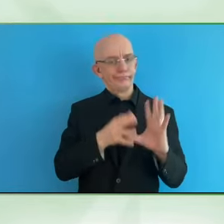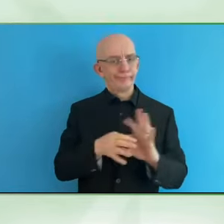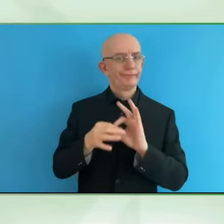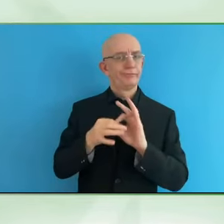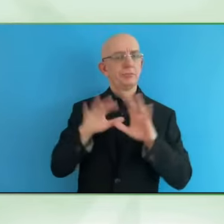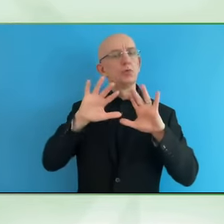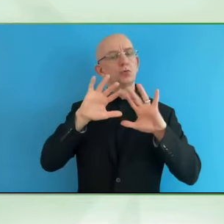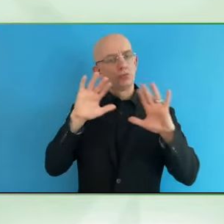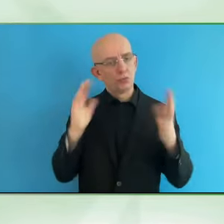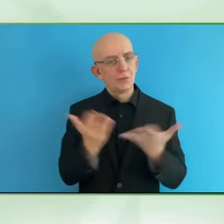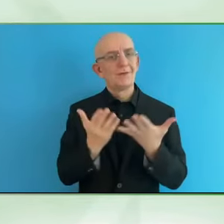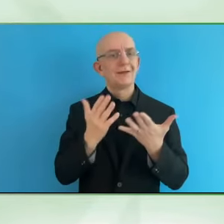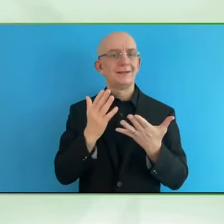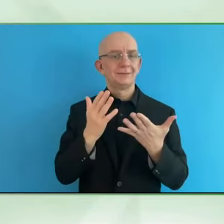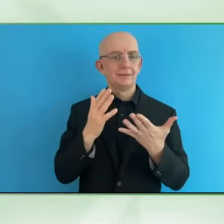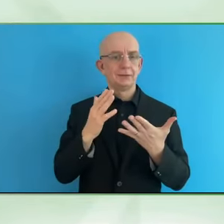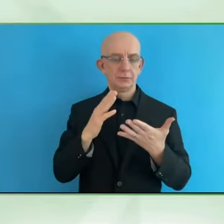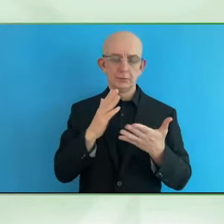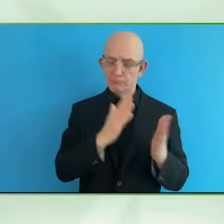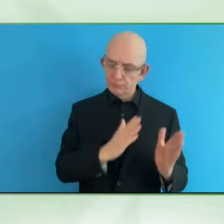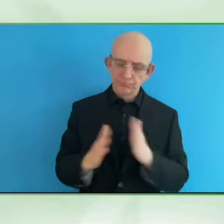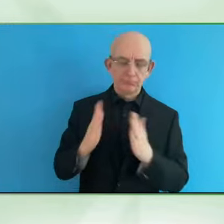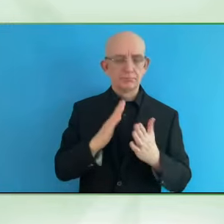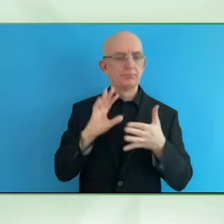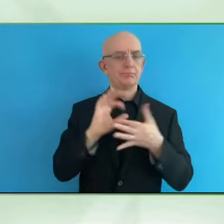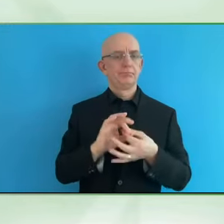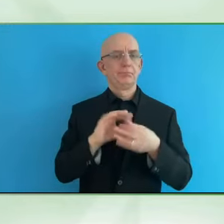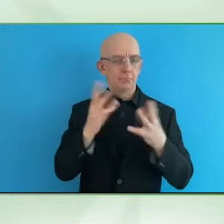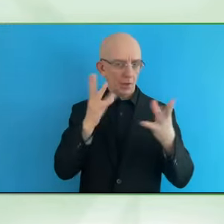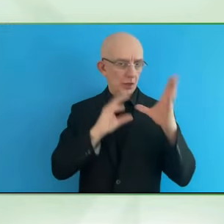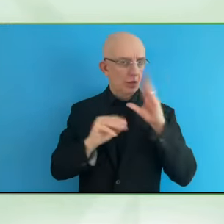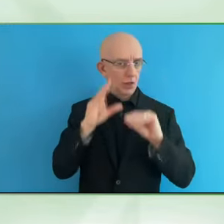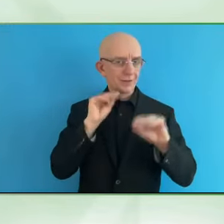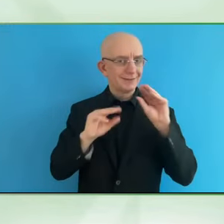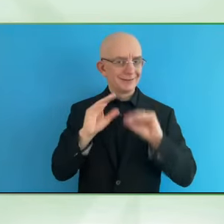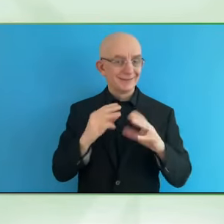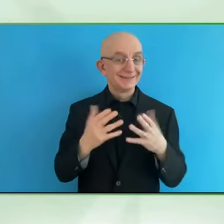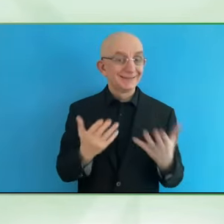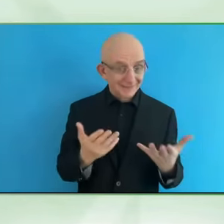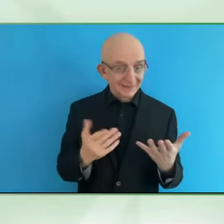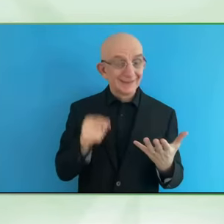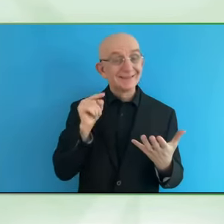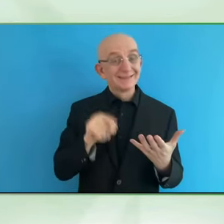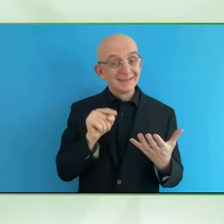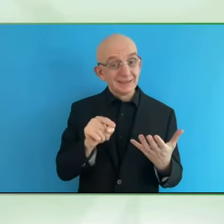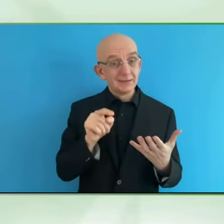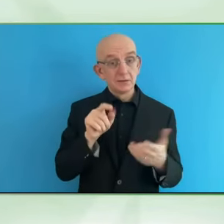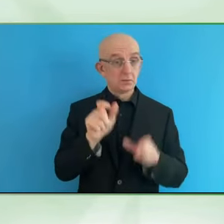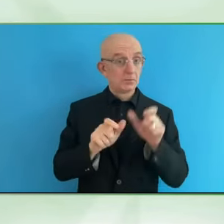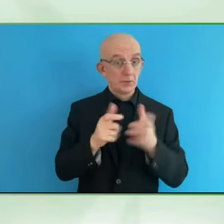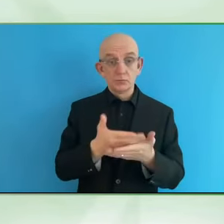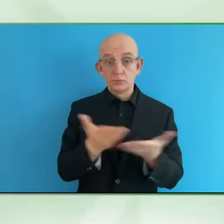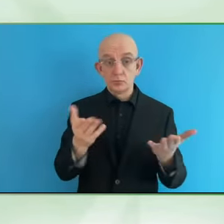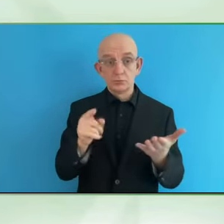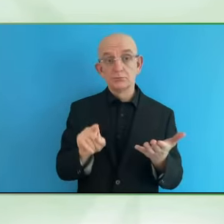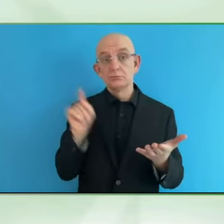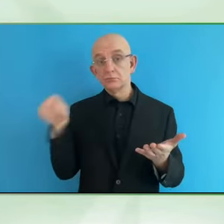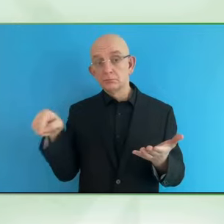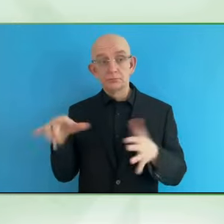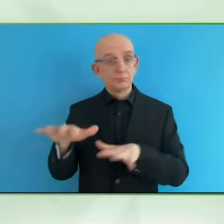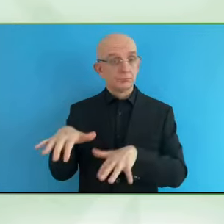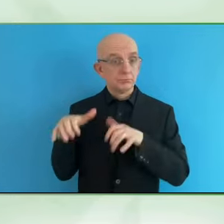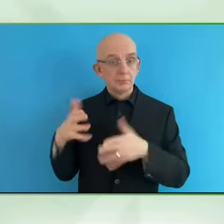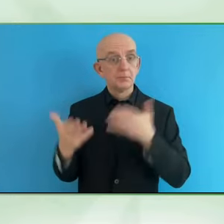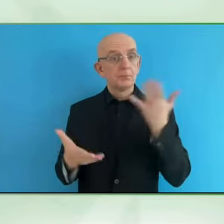Arizona, where the quote came from, that if we only respond to individuals, then that's all we'll ever do. We really need